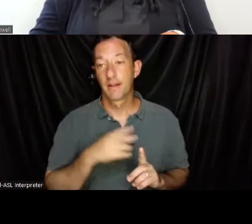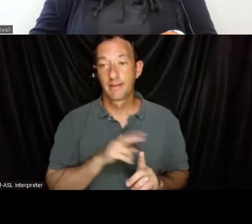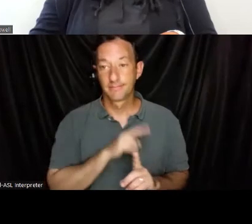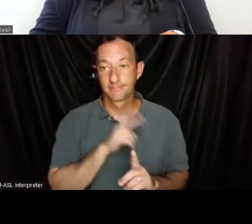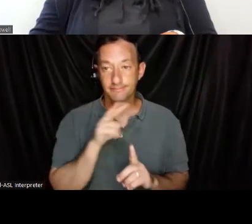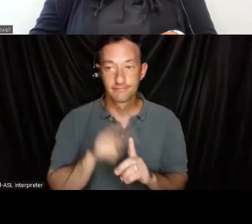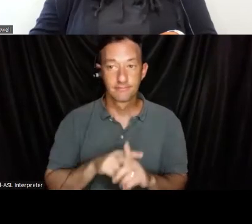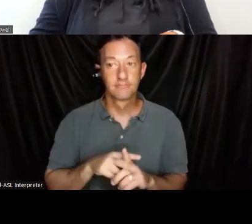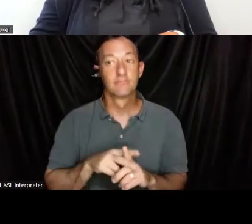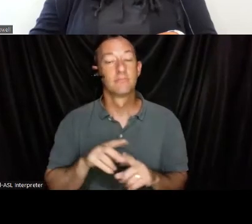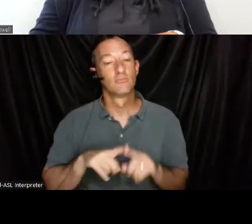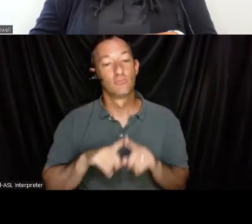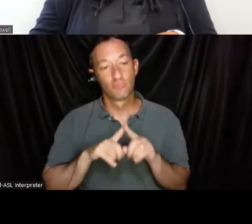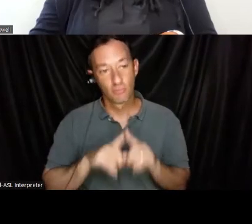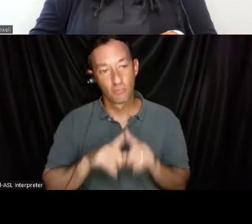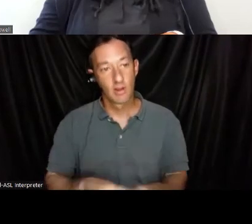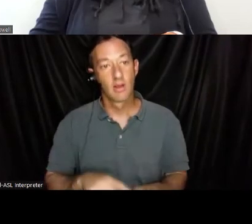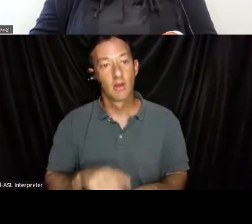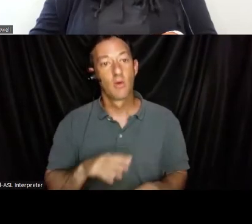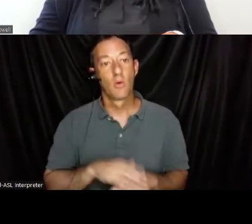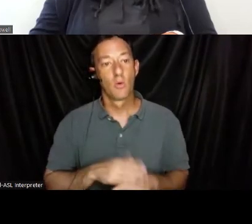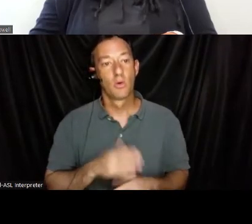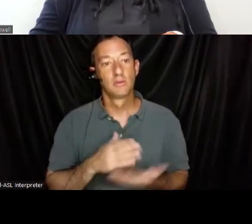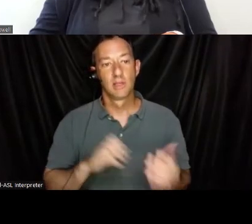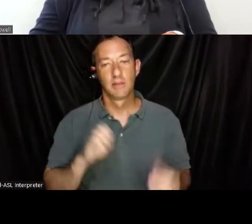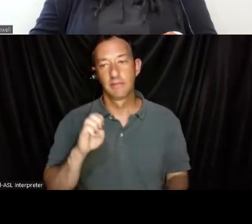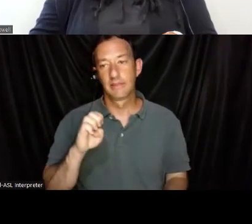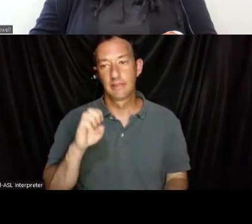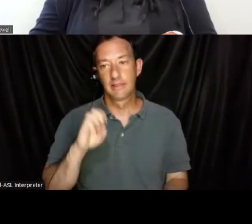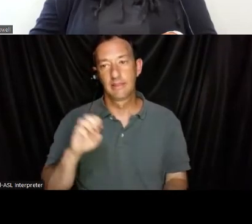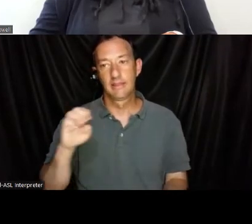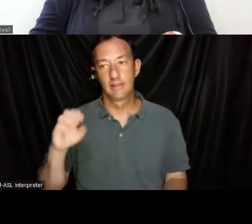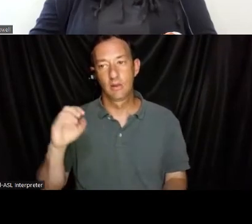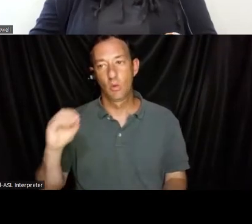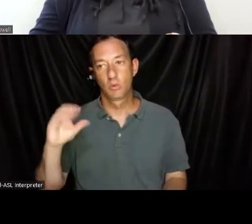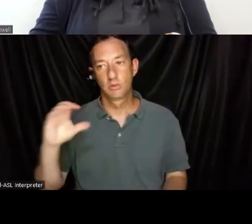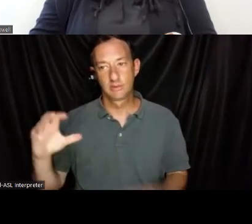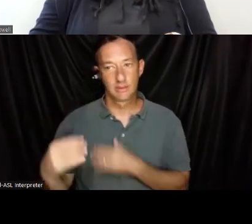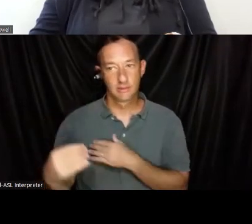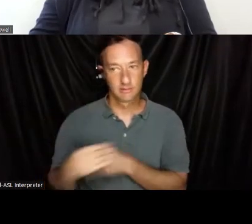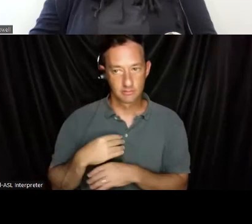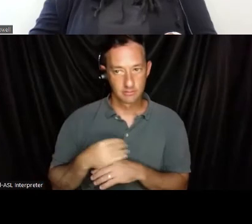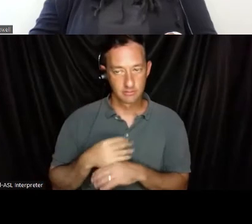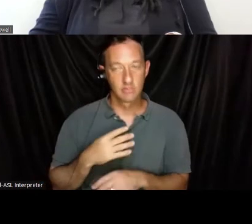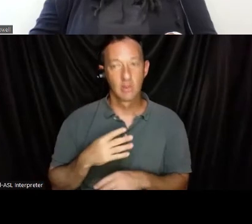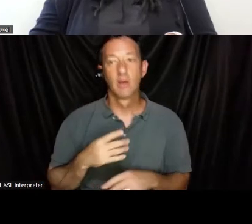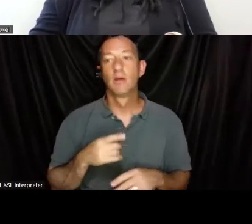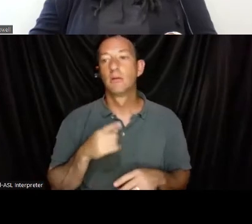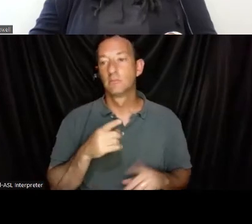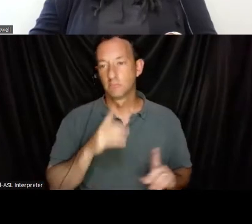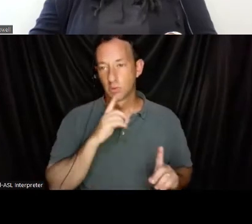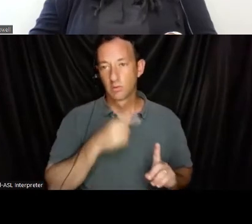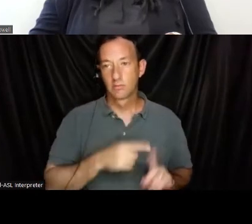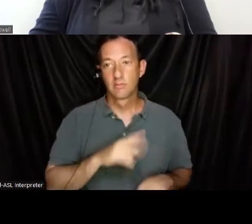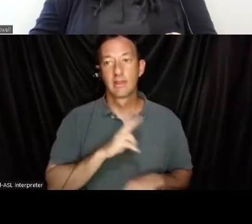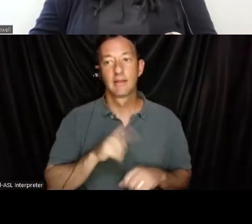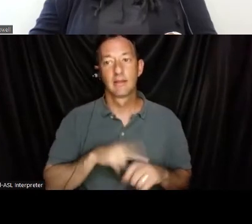on some EEOC guidance that cited to national statistics about arrests